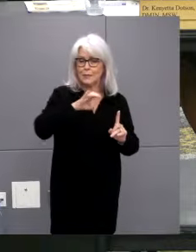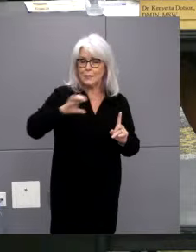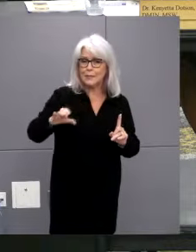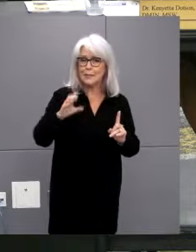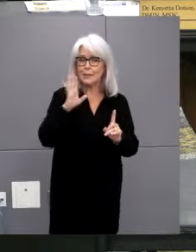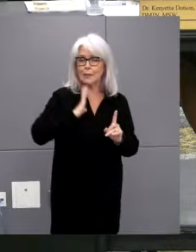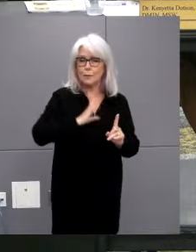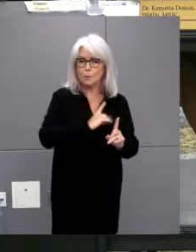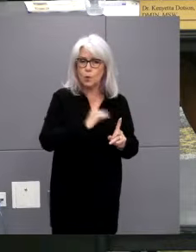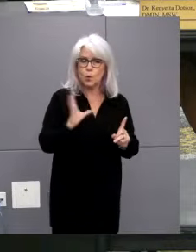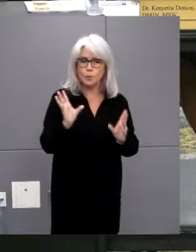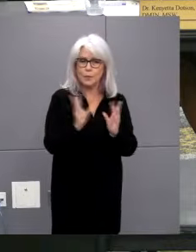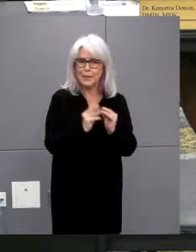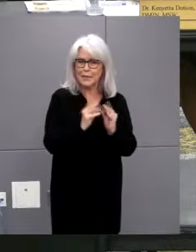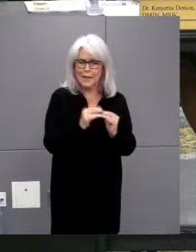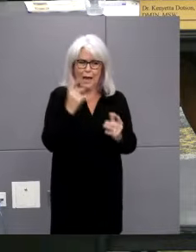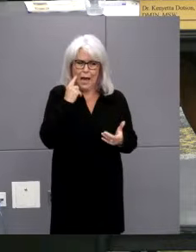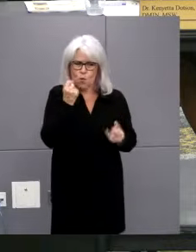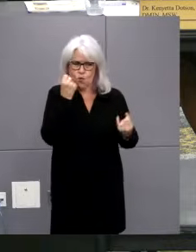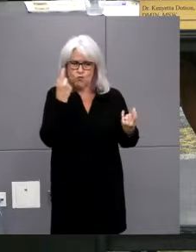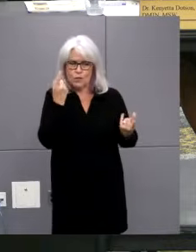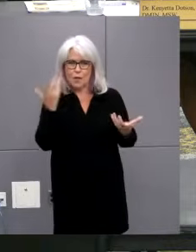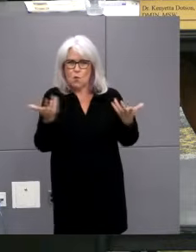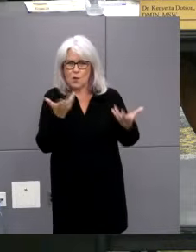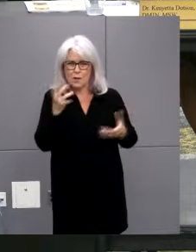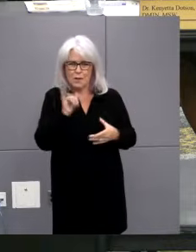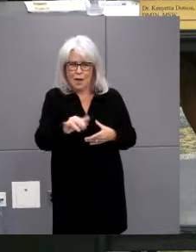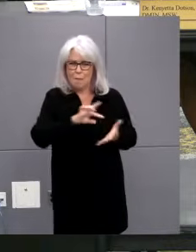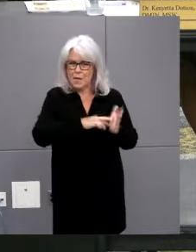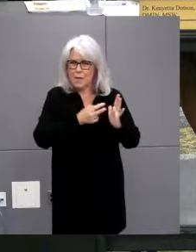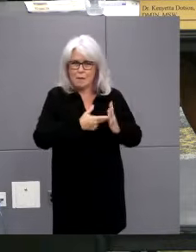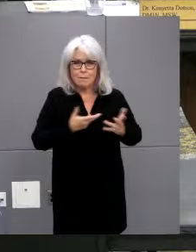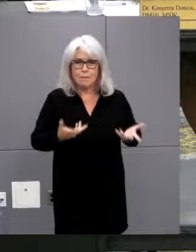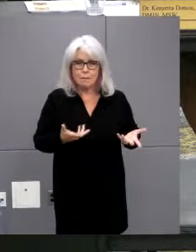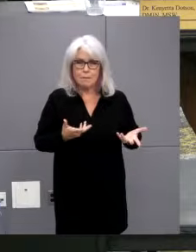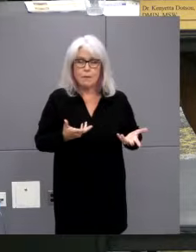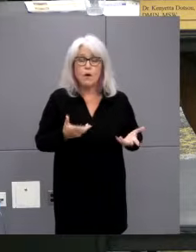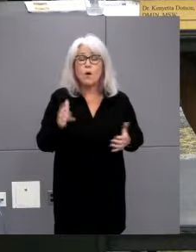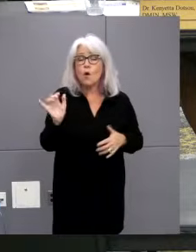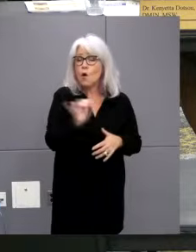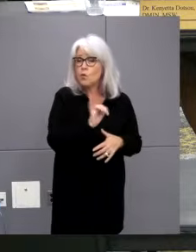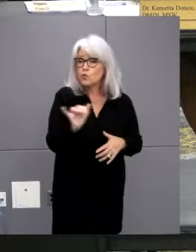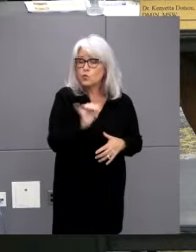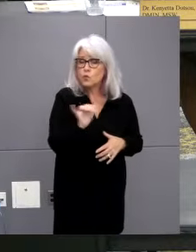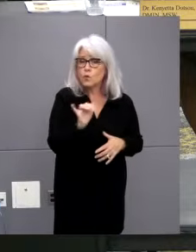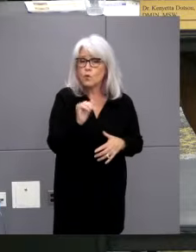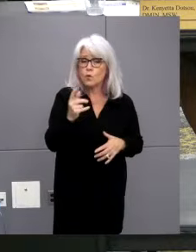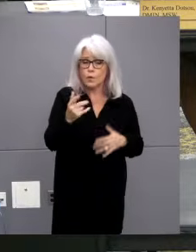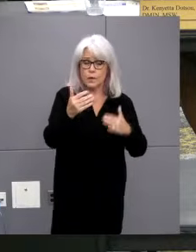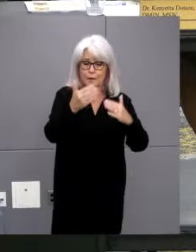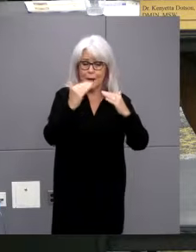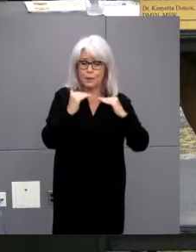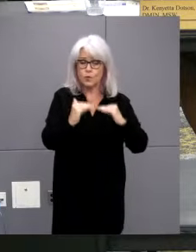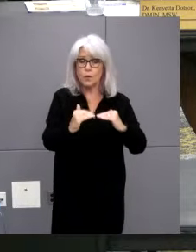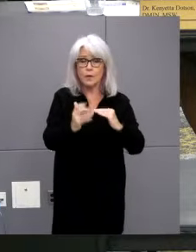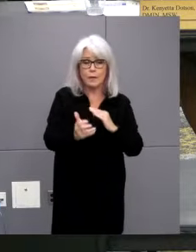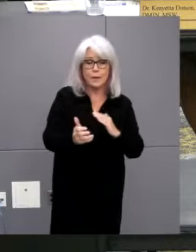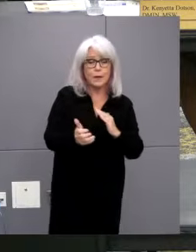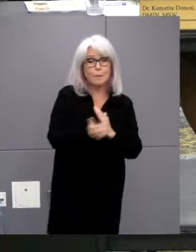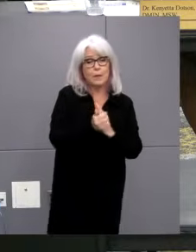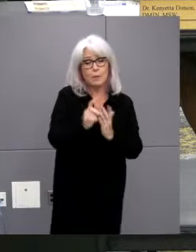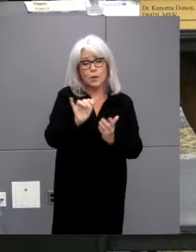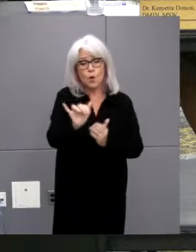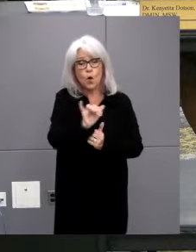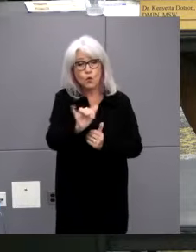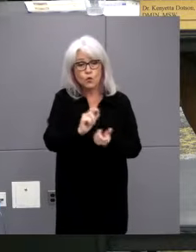meetings. I want to know, like, what does that entail and what does that mean? And also the one following that, the amendment also changes